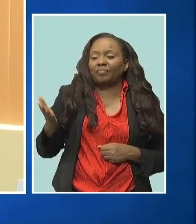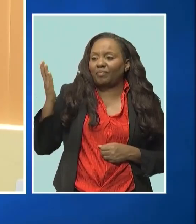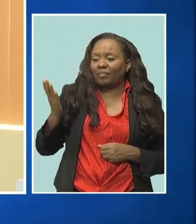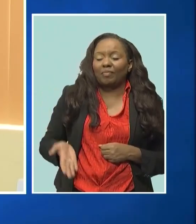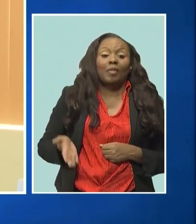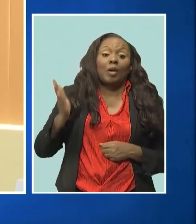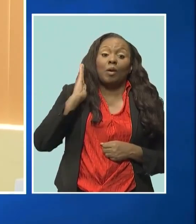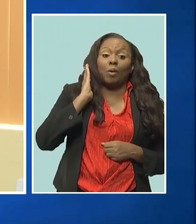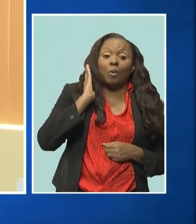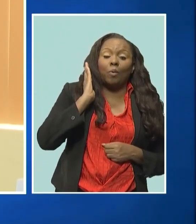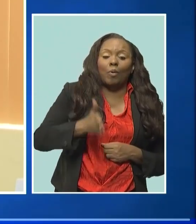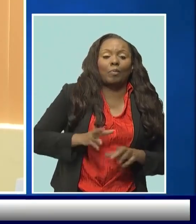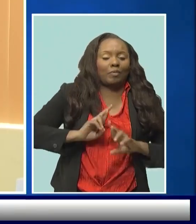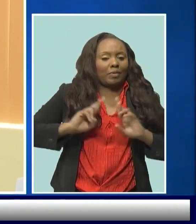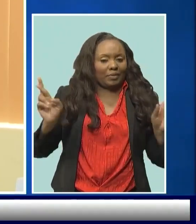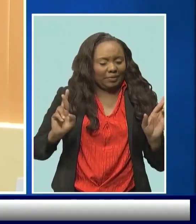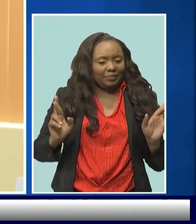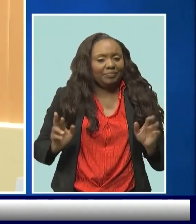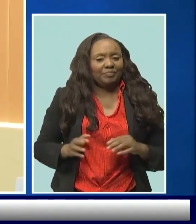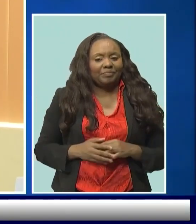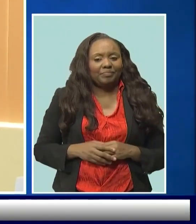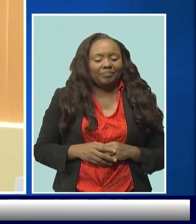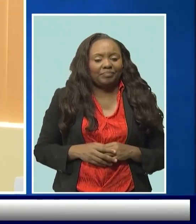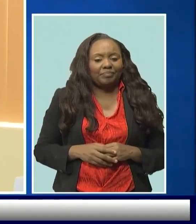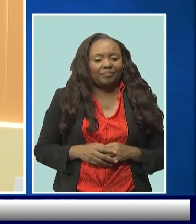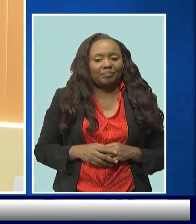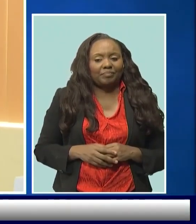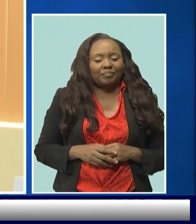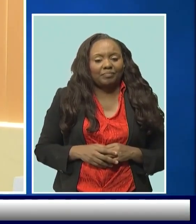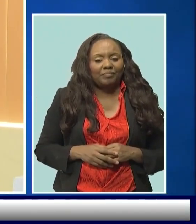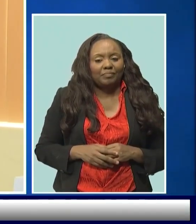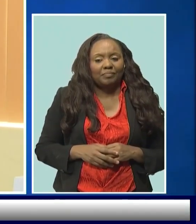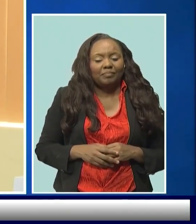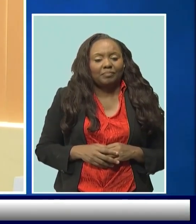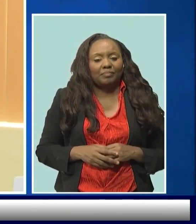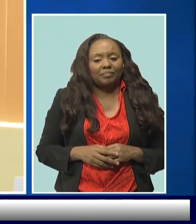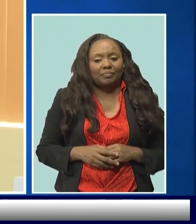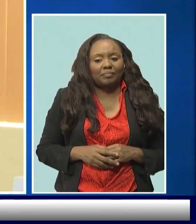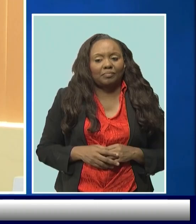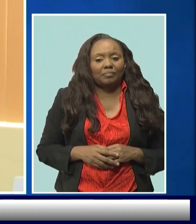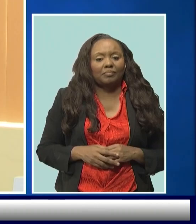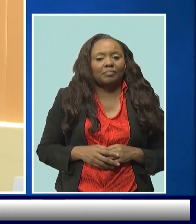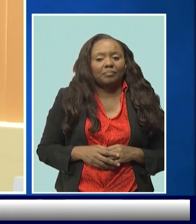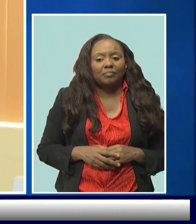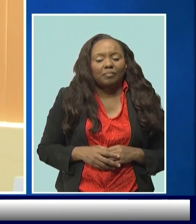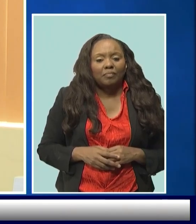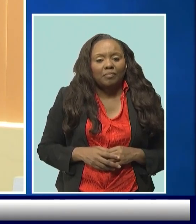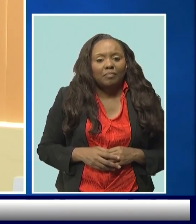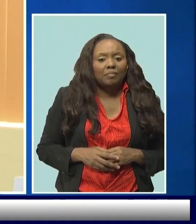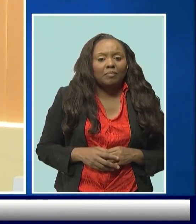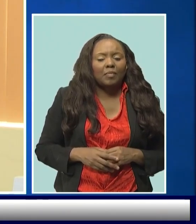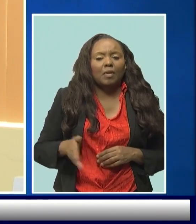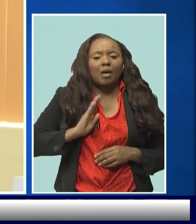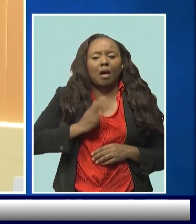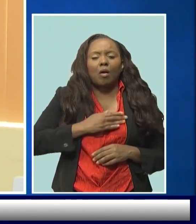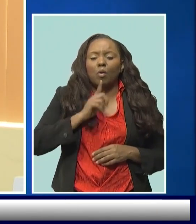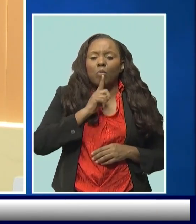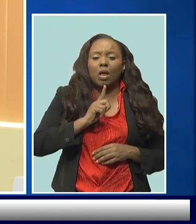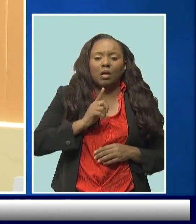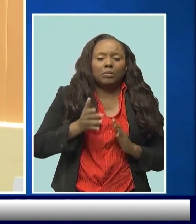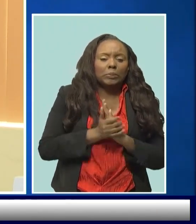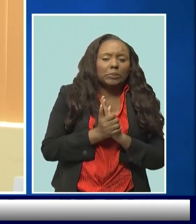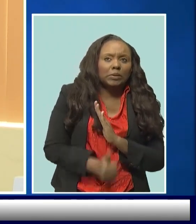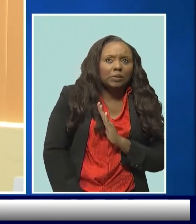ready. What we have really gained expertise in is the art